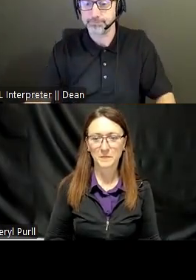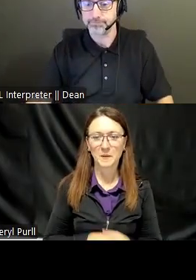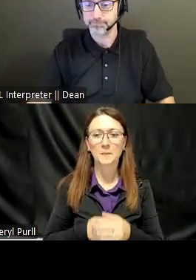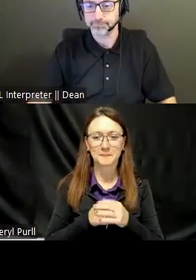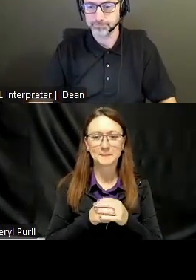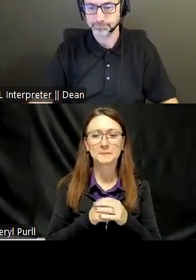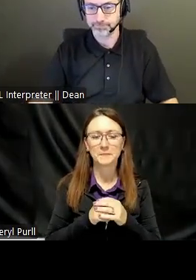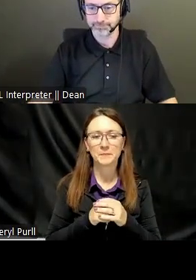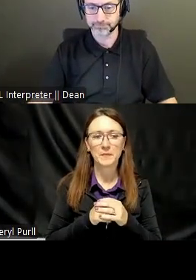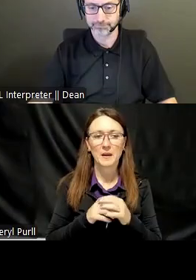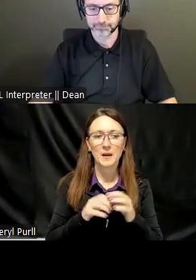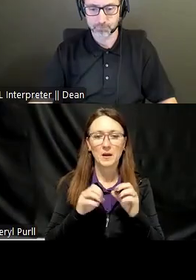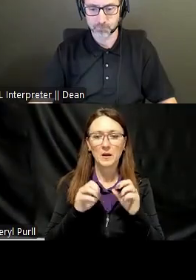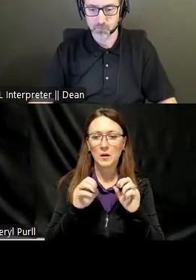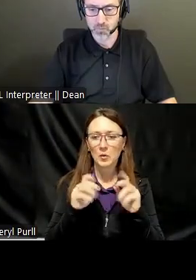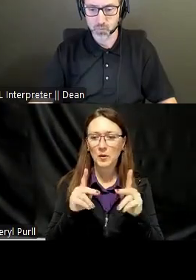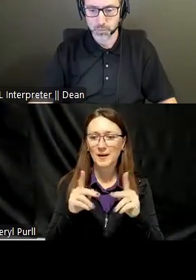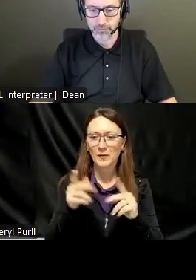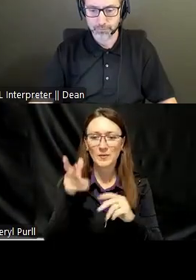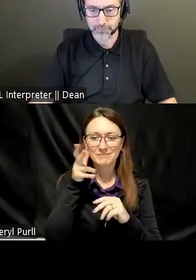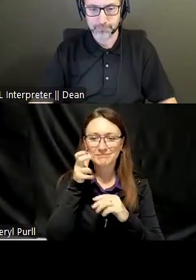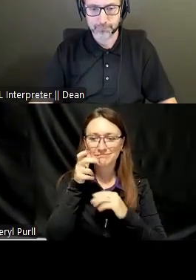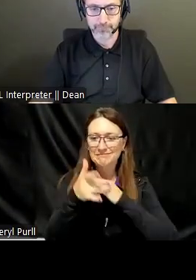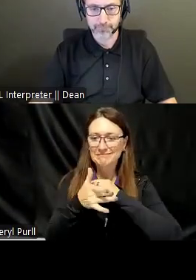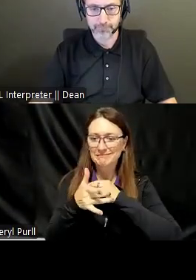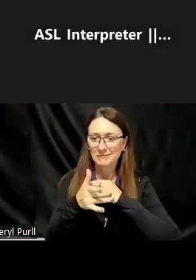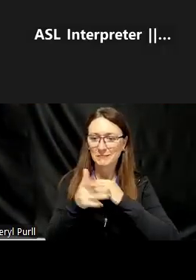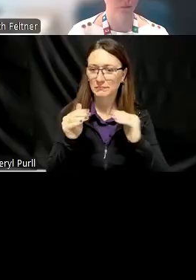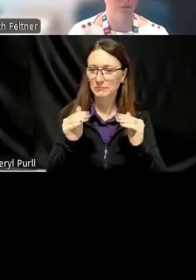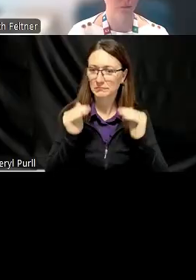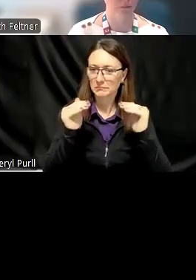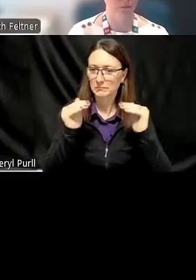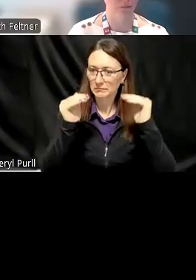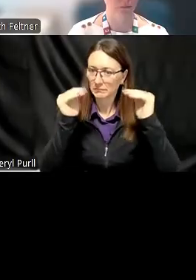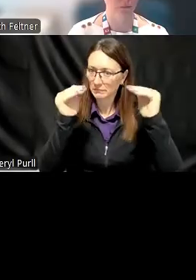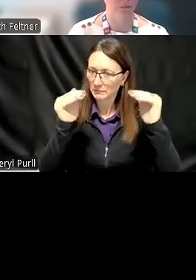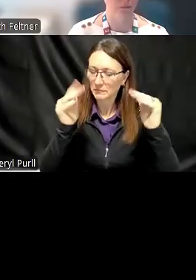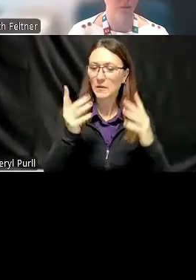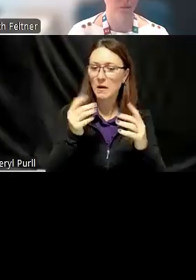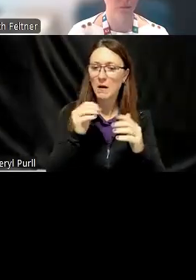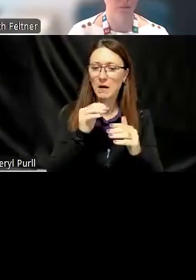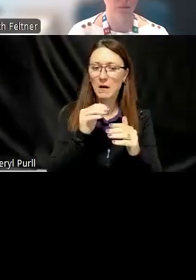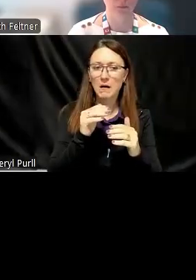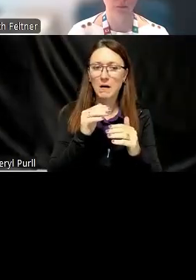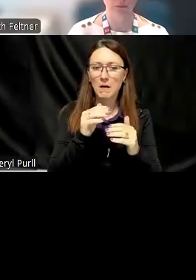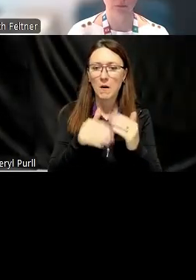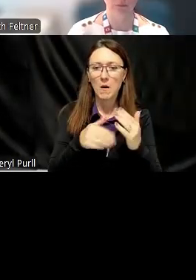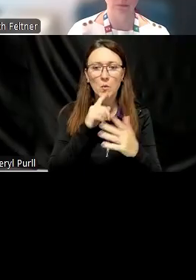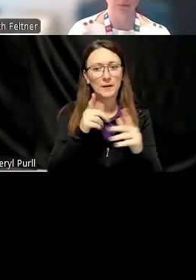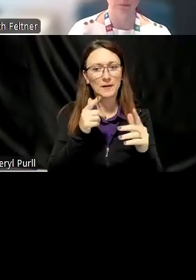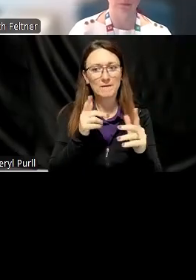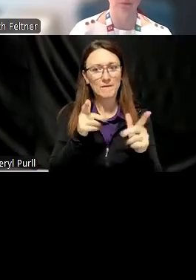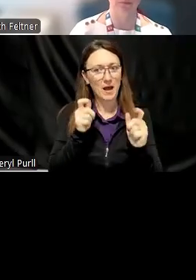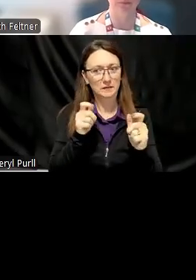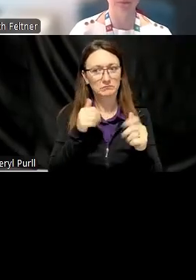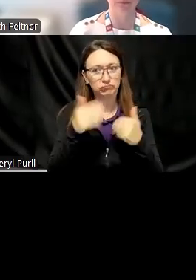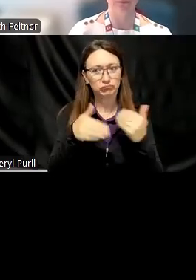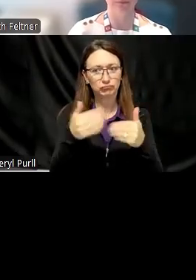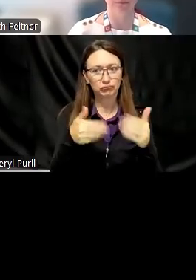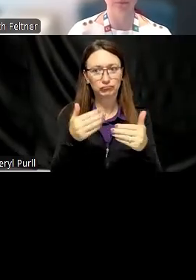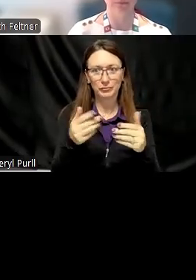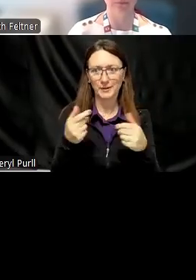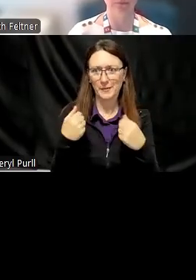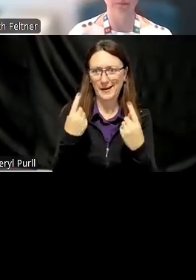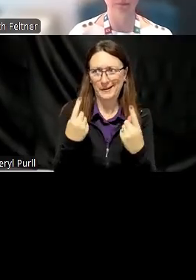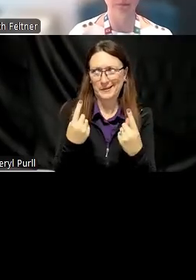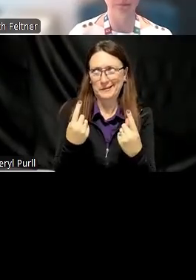So advancements in hearing technology, this is all sort of advancing really rapidly in the last,